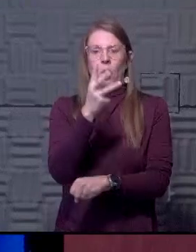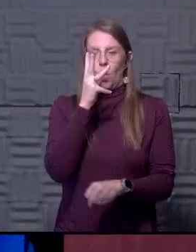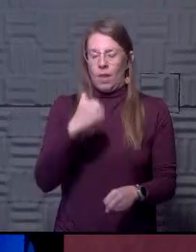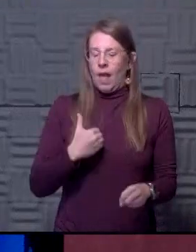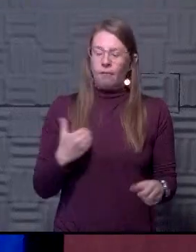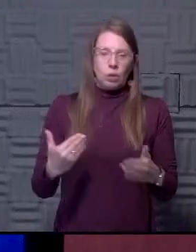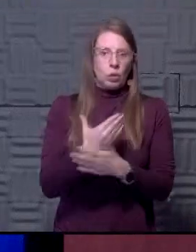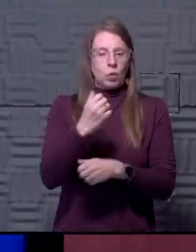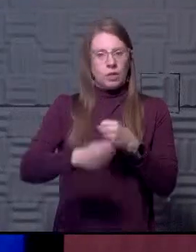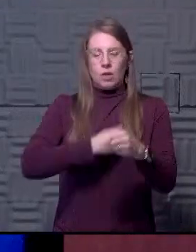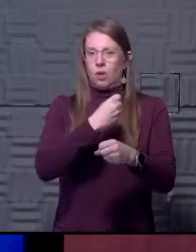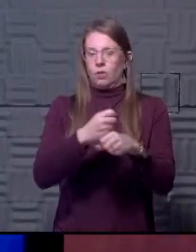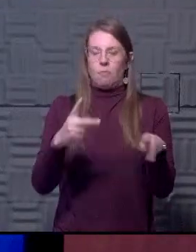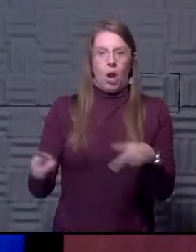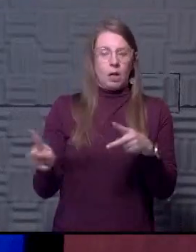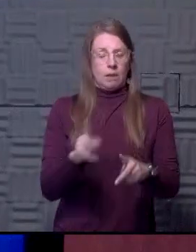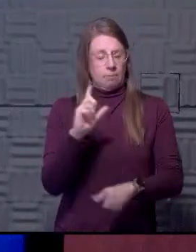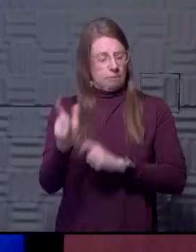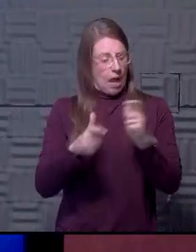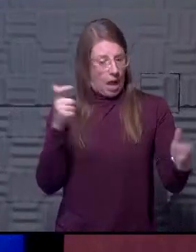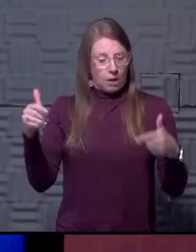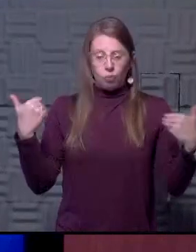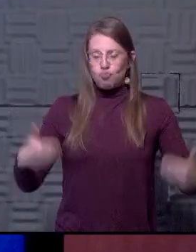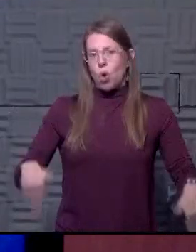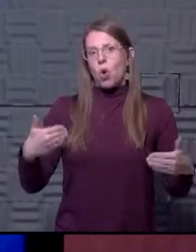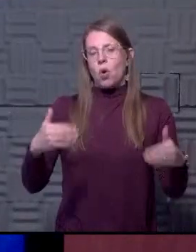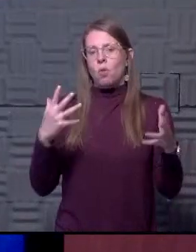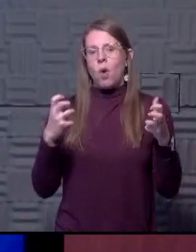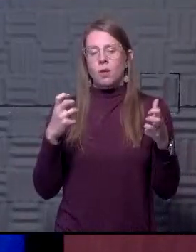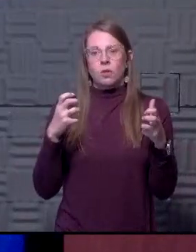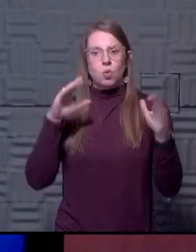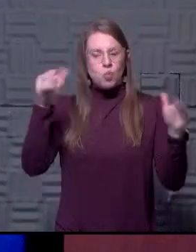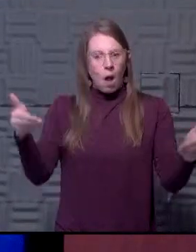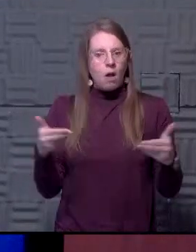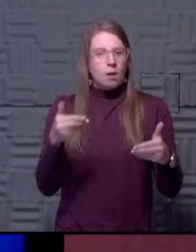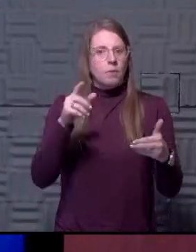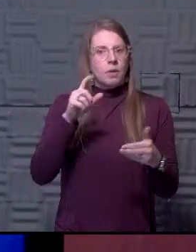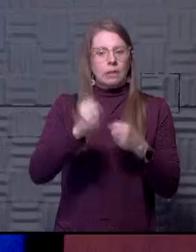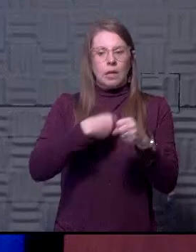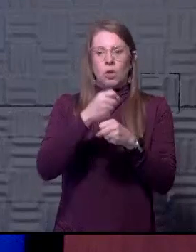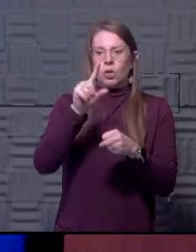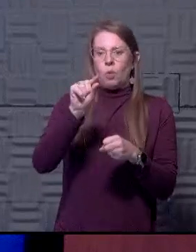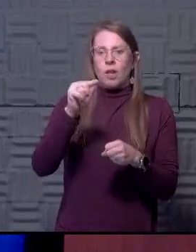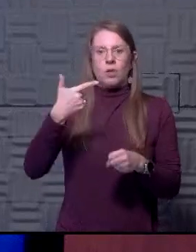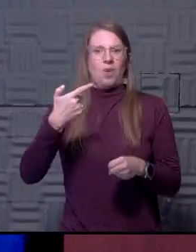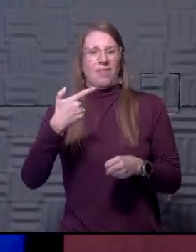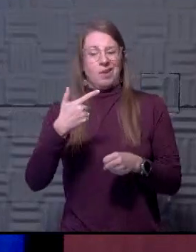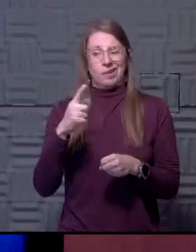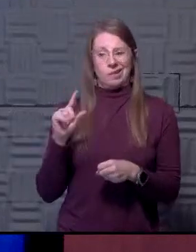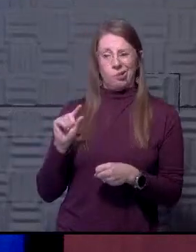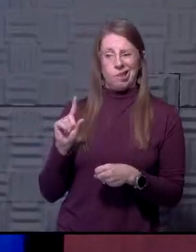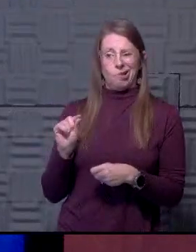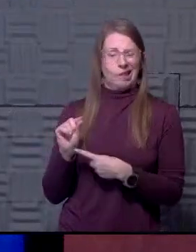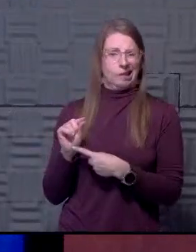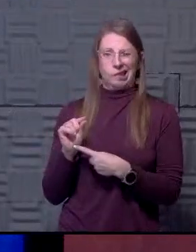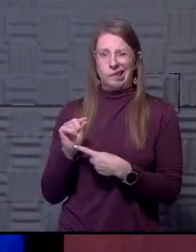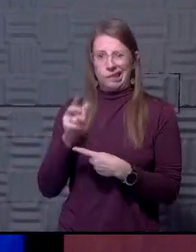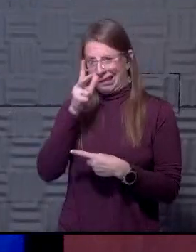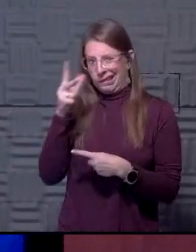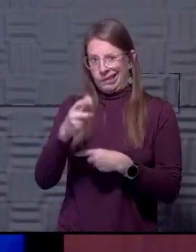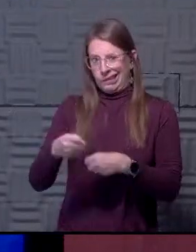New Year's party. And I know we all really want to welcome in 2021 because let's face it, 2020 wasn't the best of years.